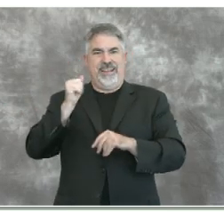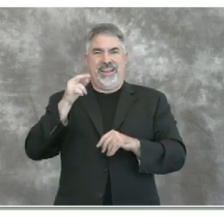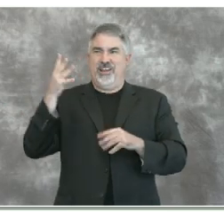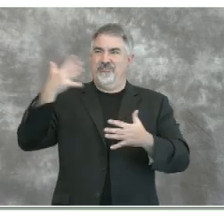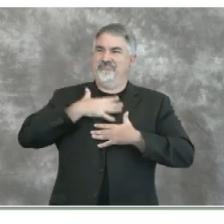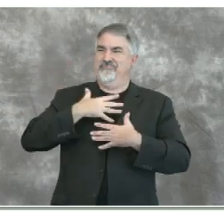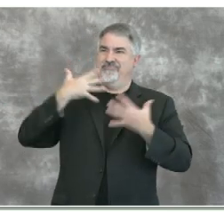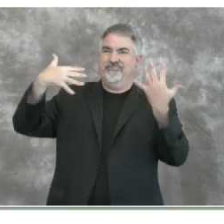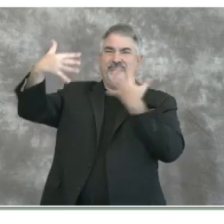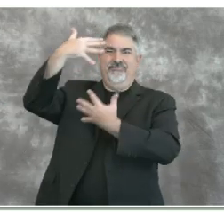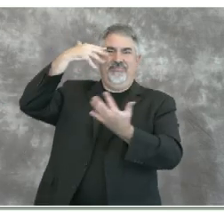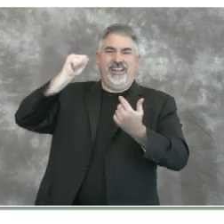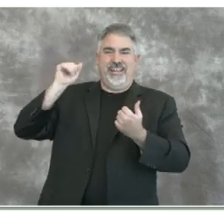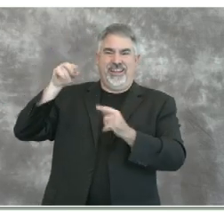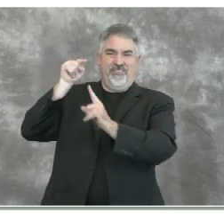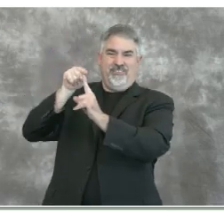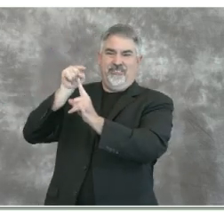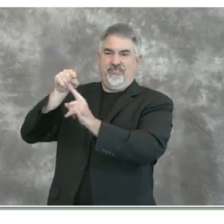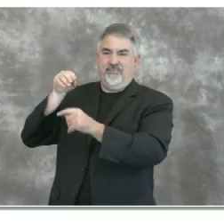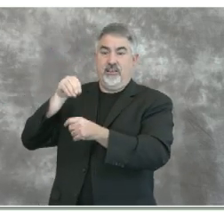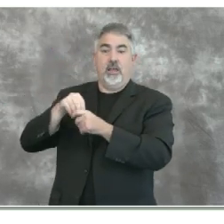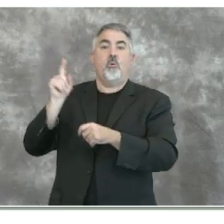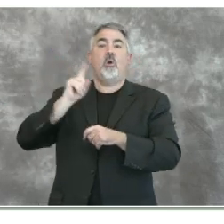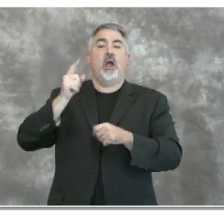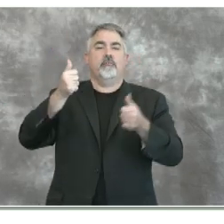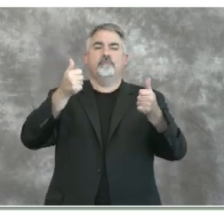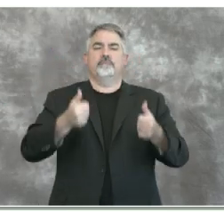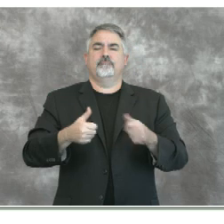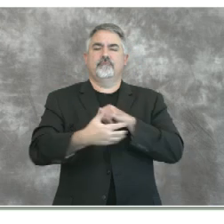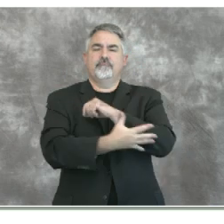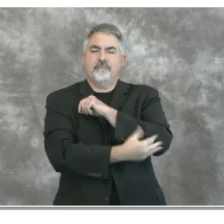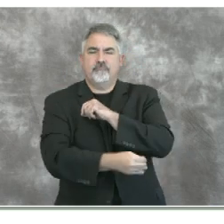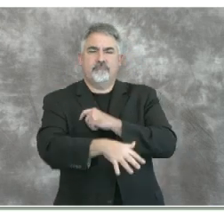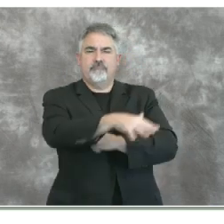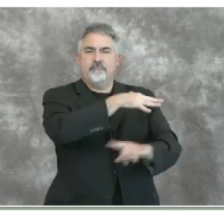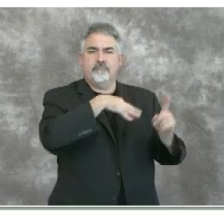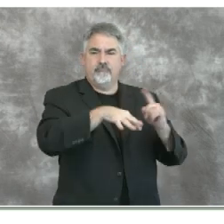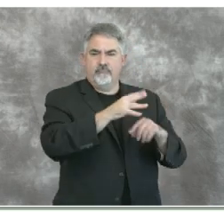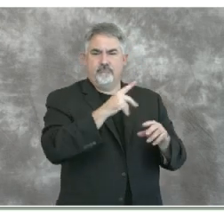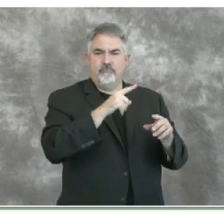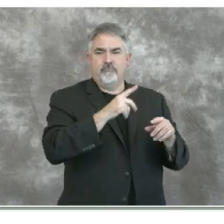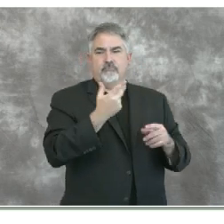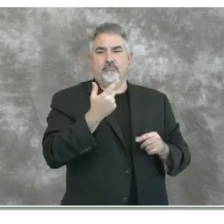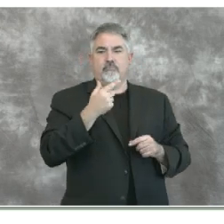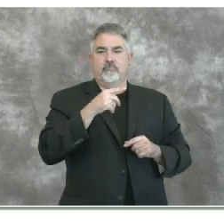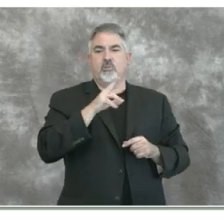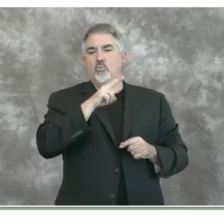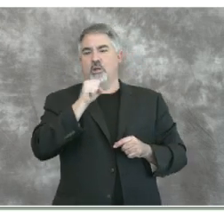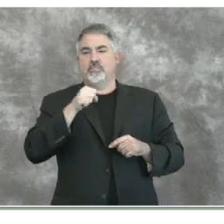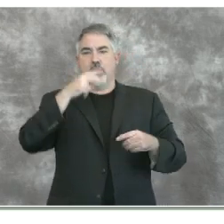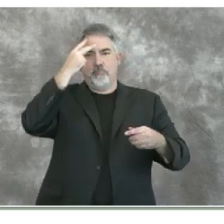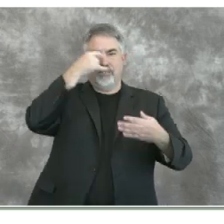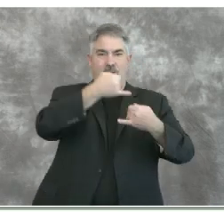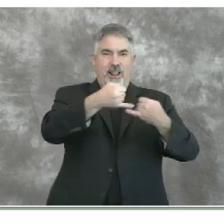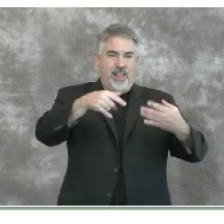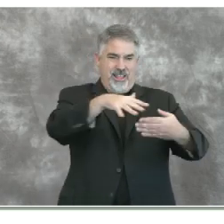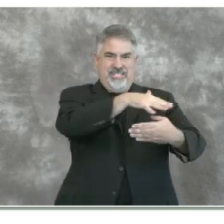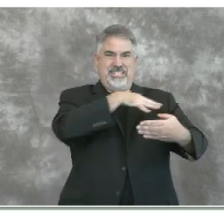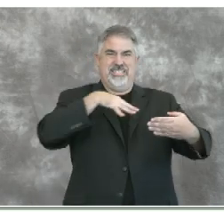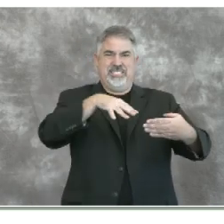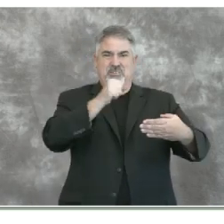disadvantaged communities along the U.S.-Mexico border, especially in the community of San